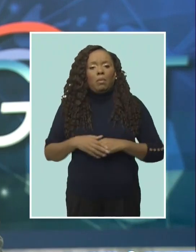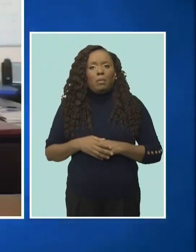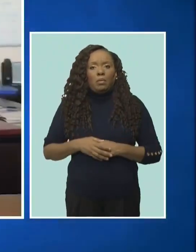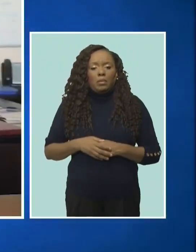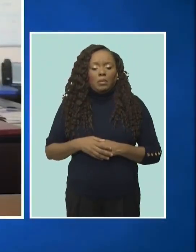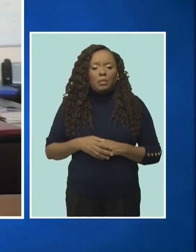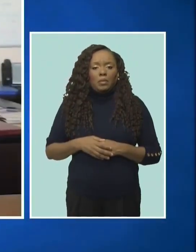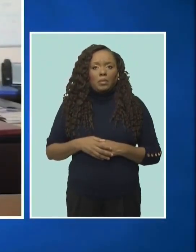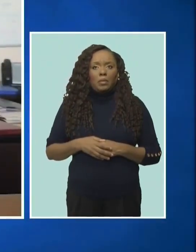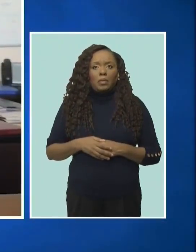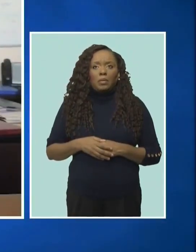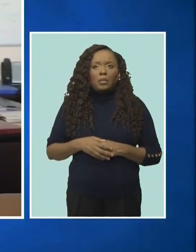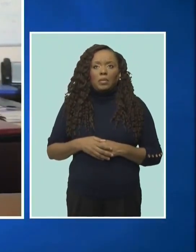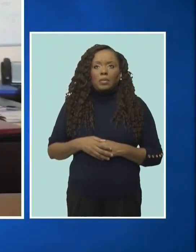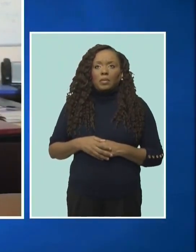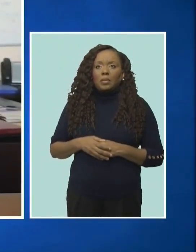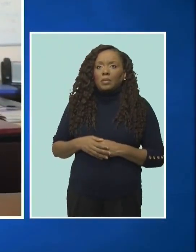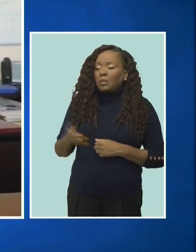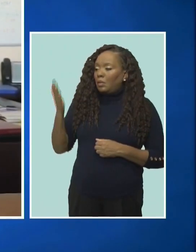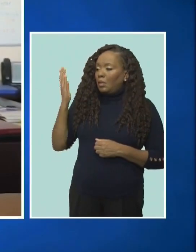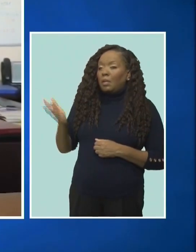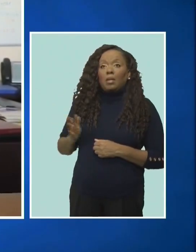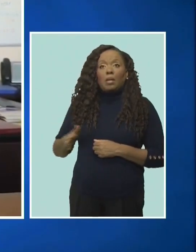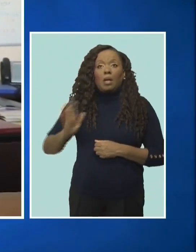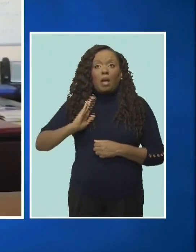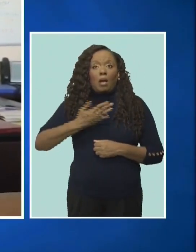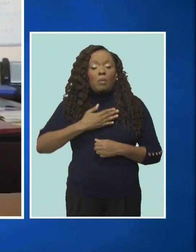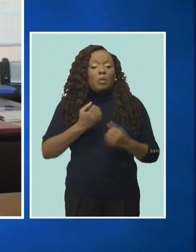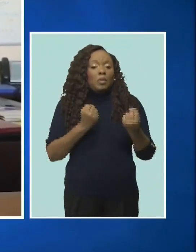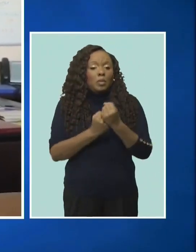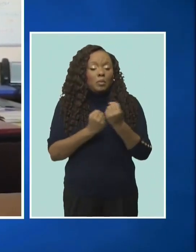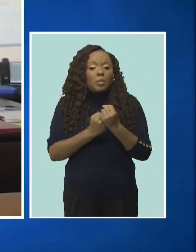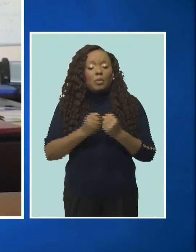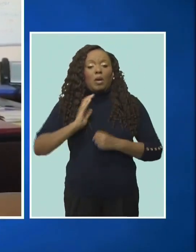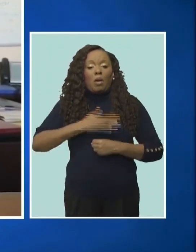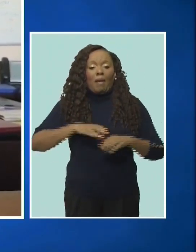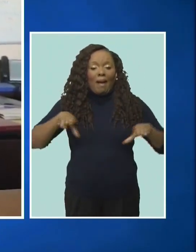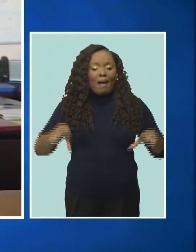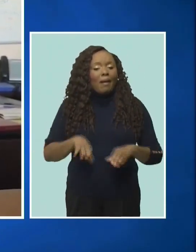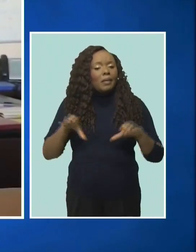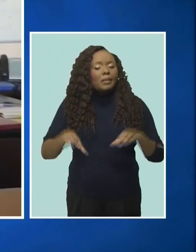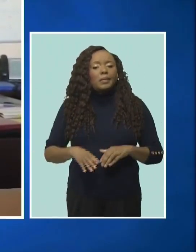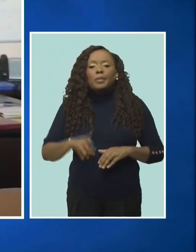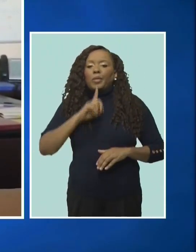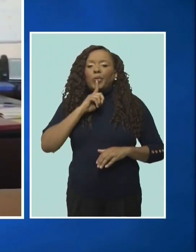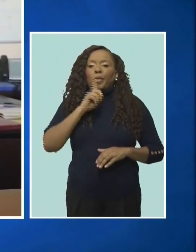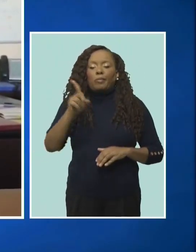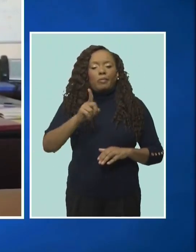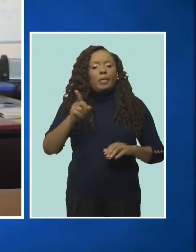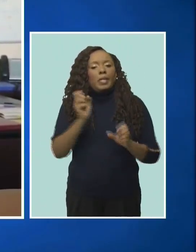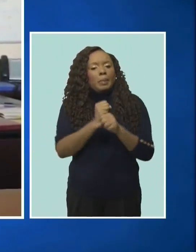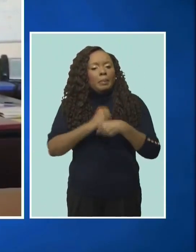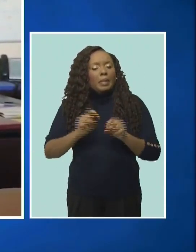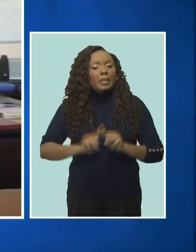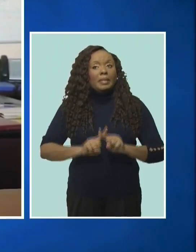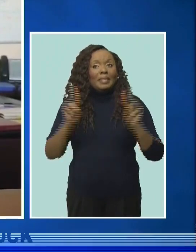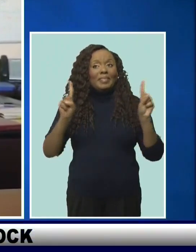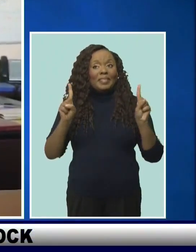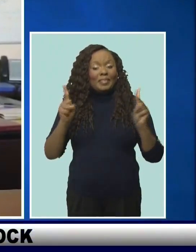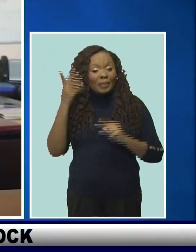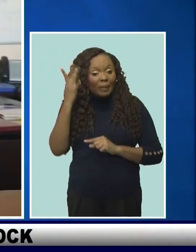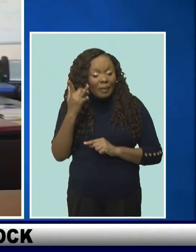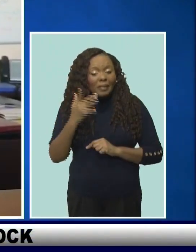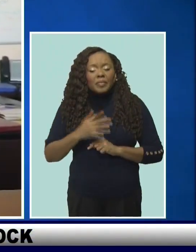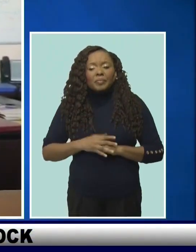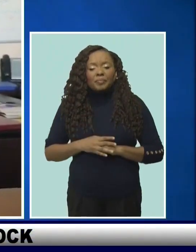Our collective support and action will make a positive difference in times like these, because in